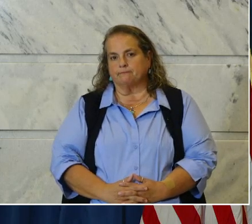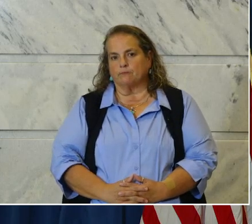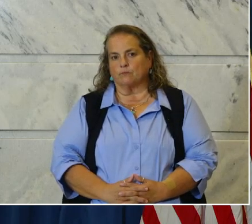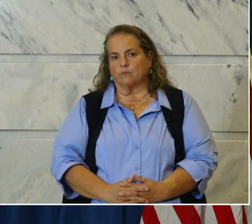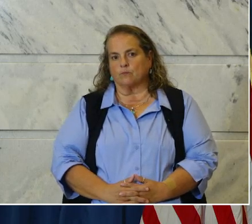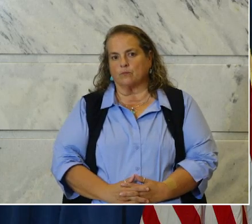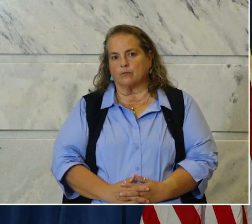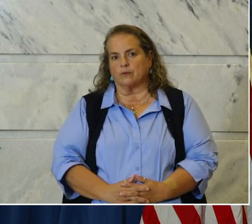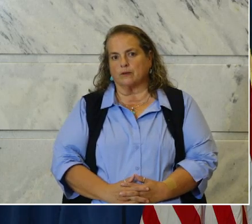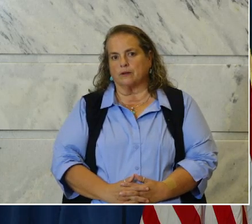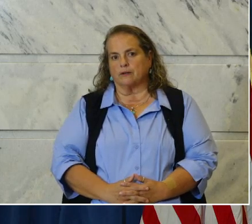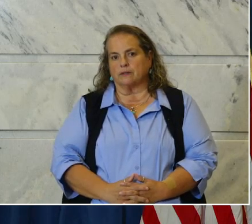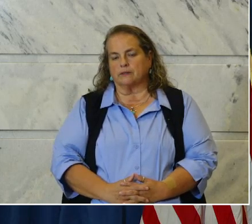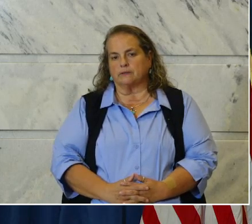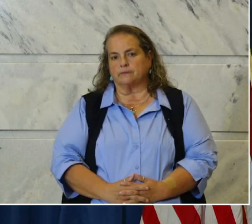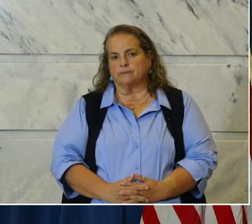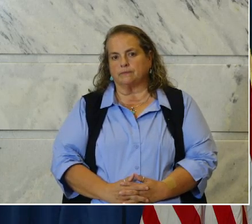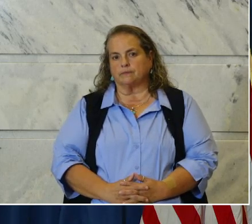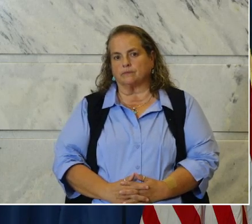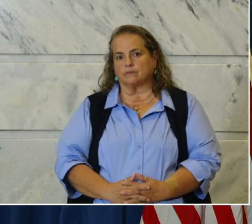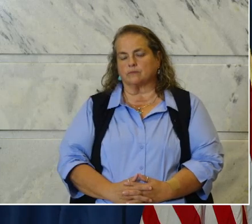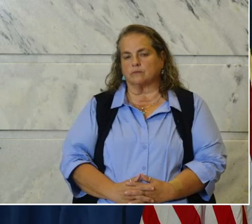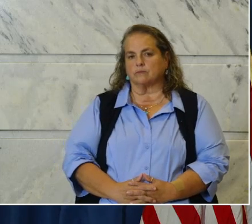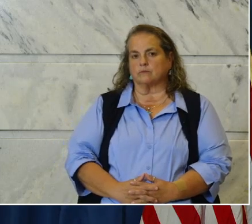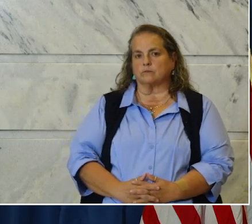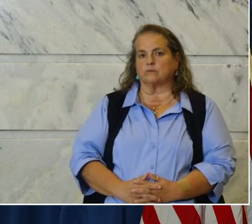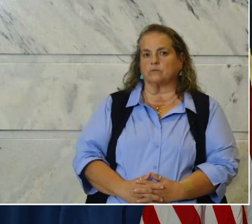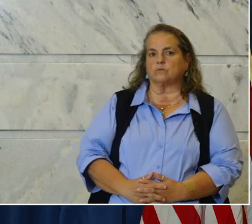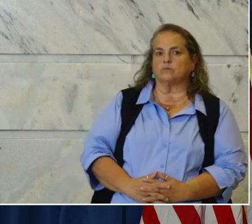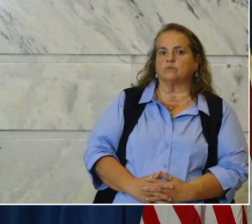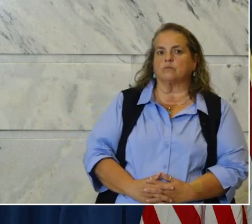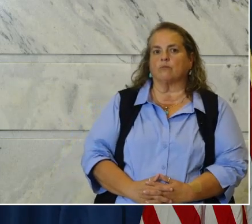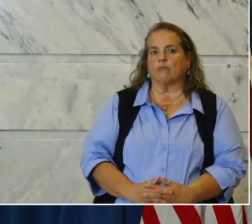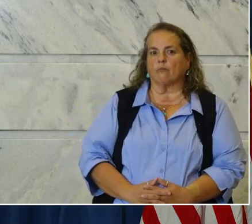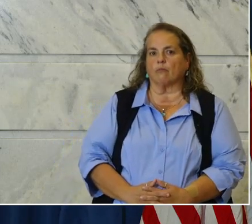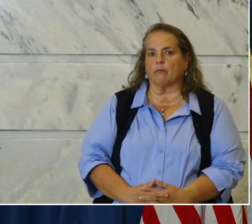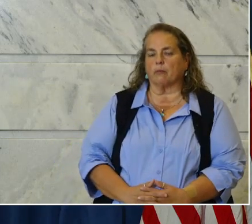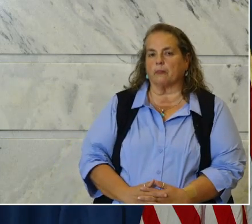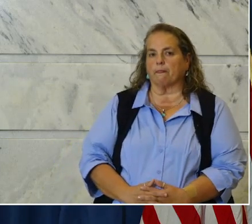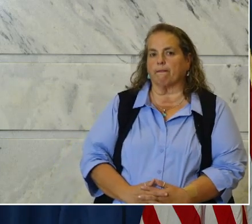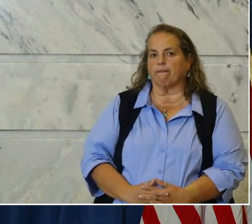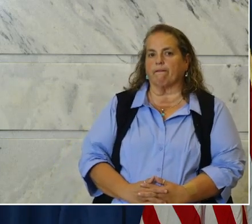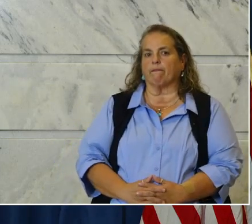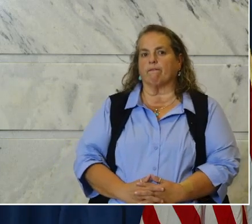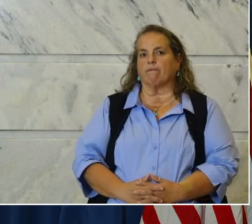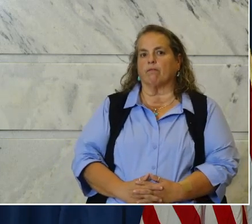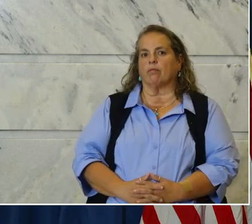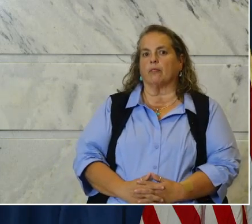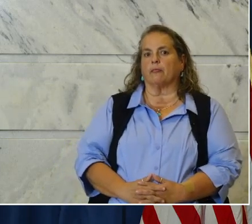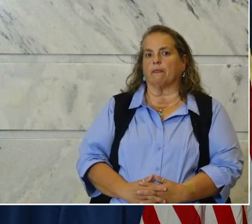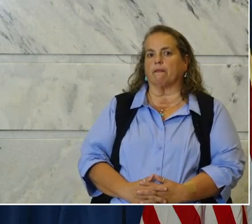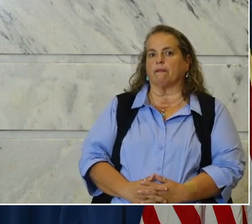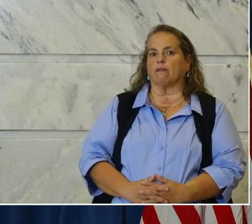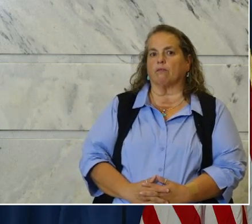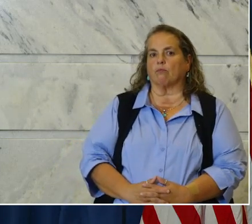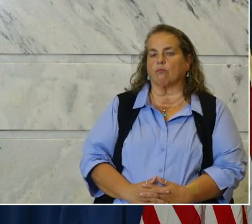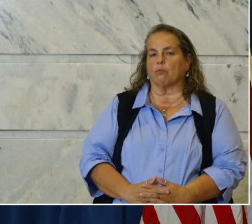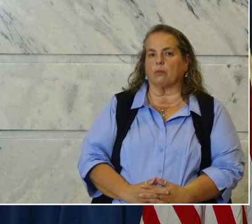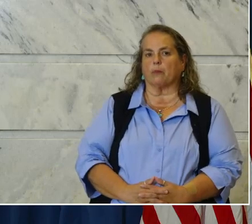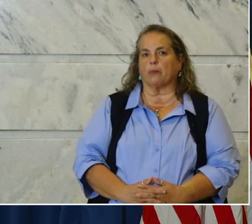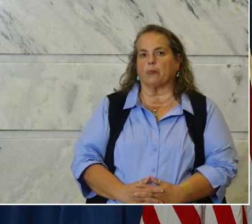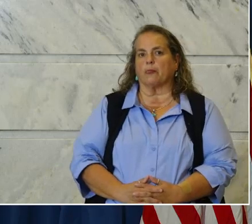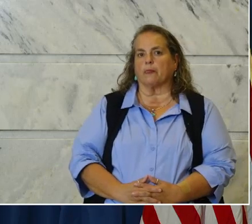crowds if it does go on, if you do have, parents and all these sports fans wanting to go to high